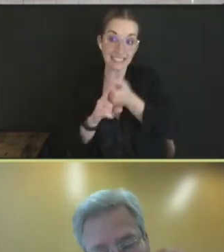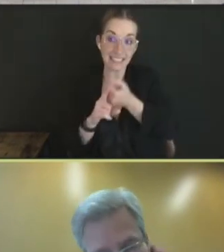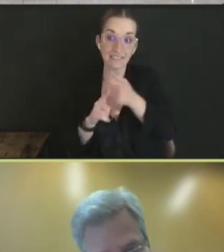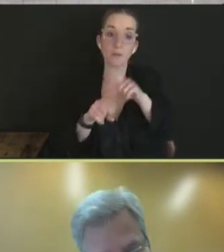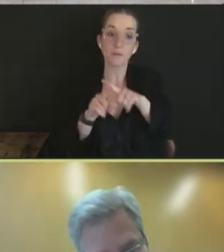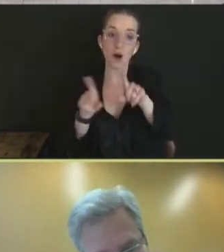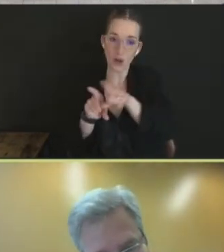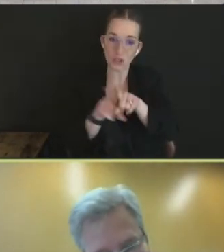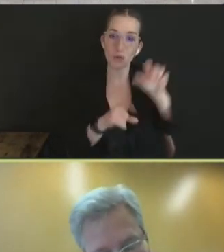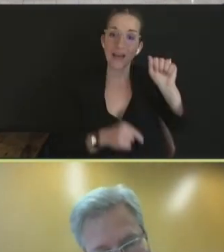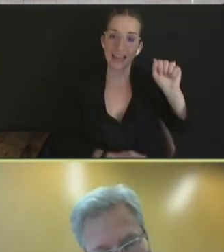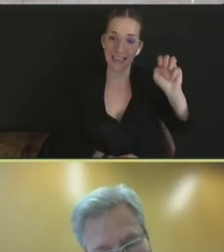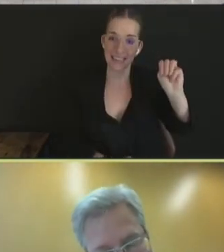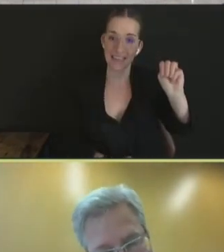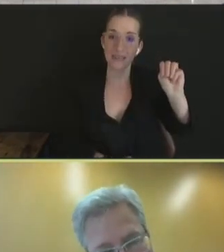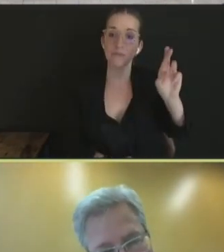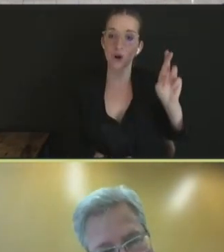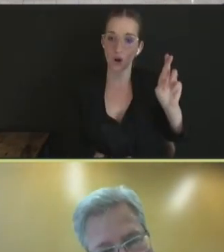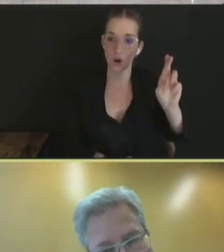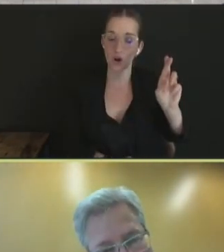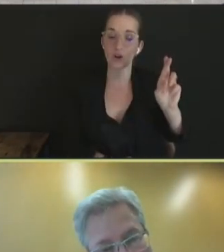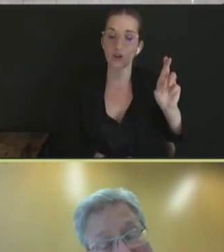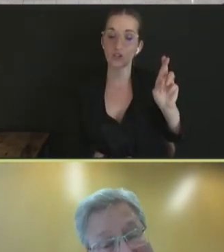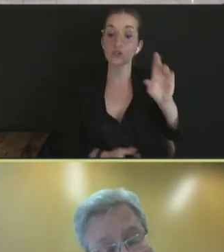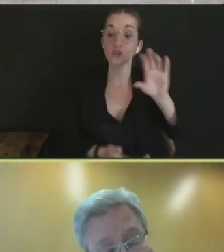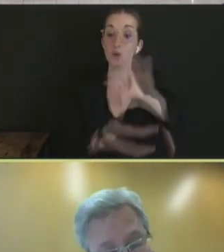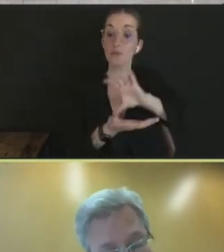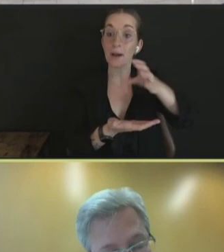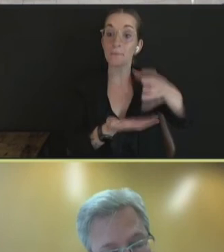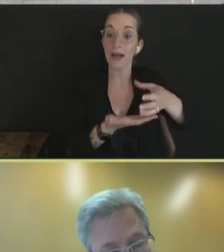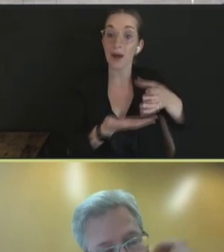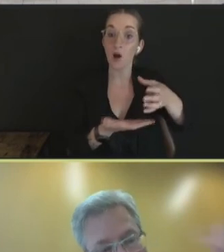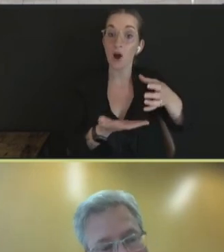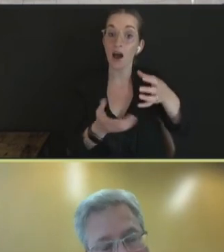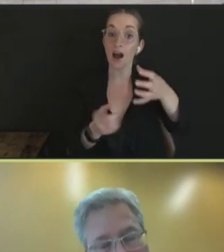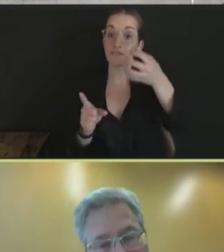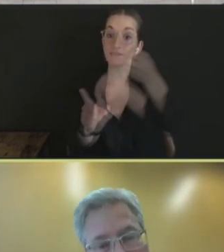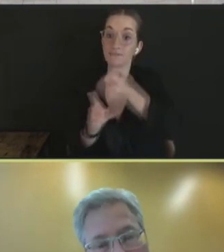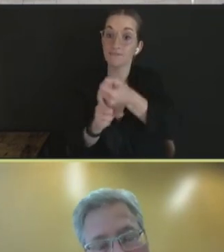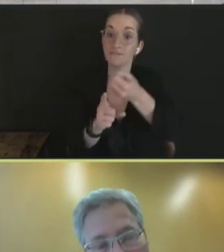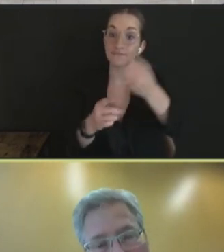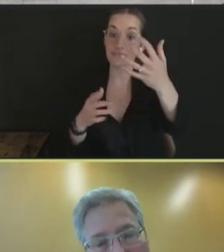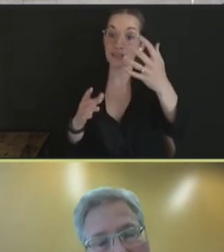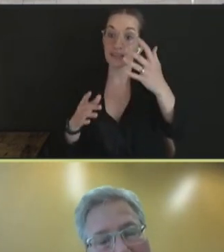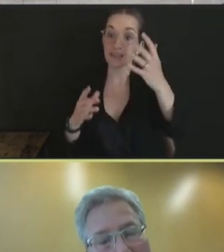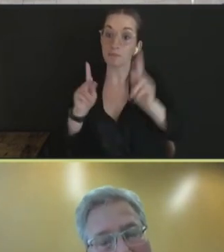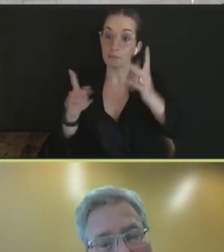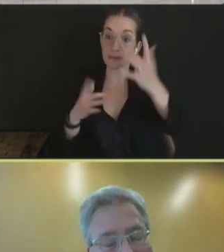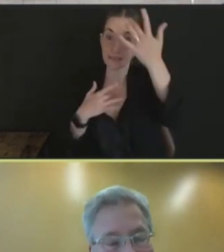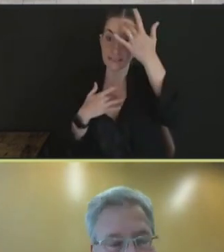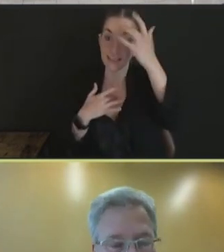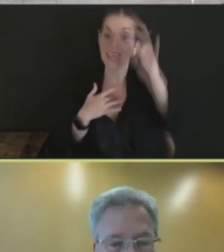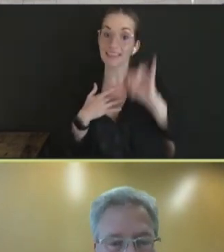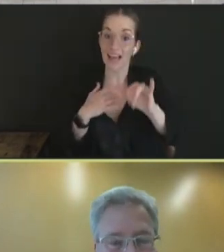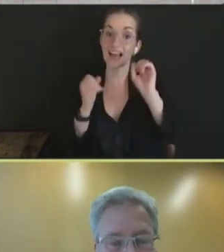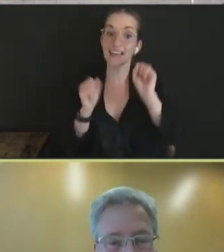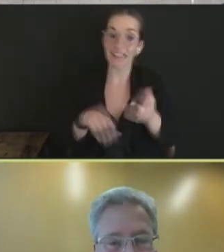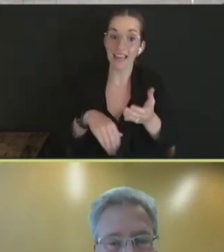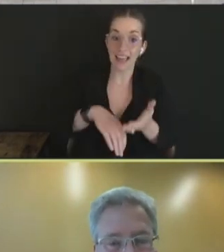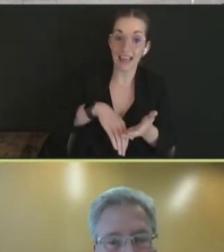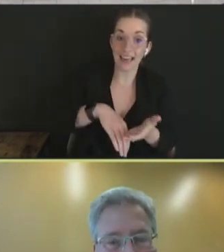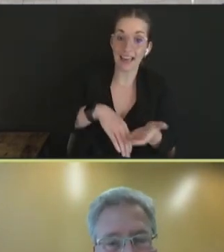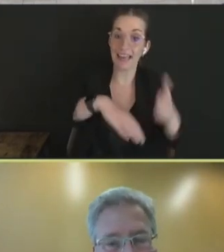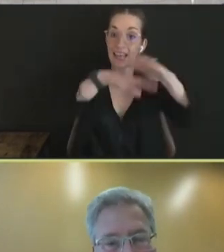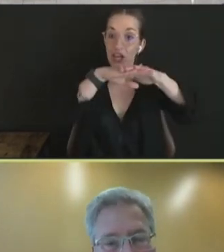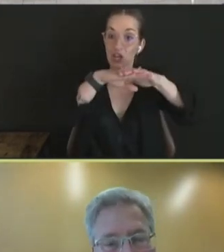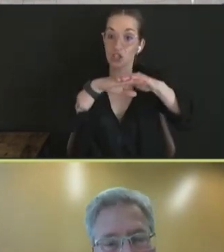AMR, where the amount of incidence is a factor that can increase